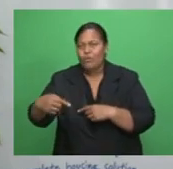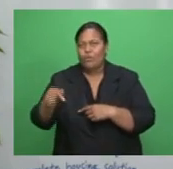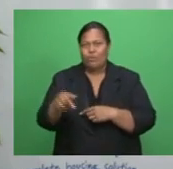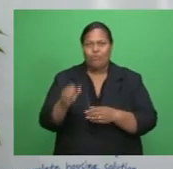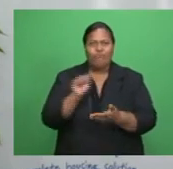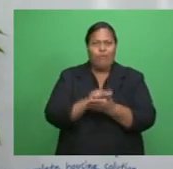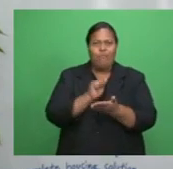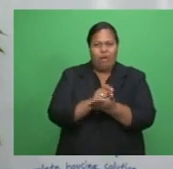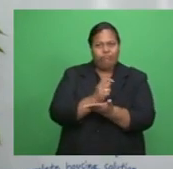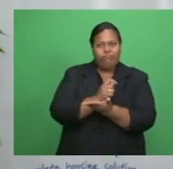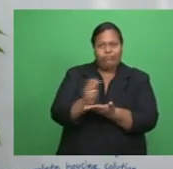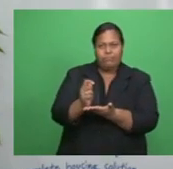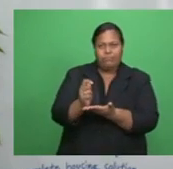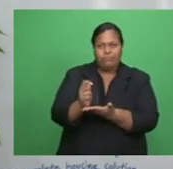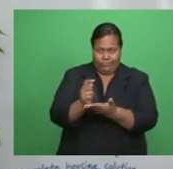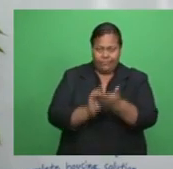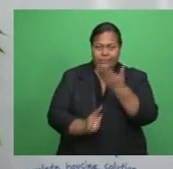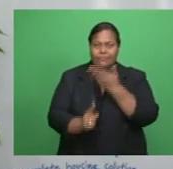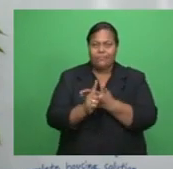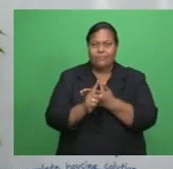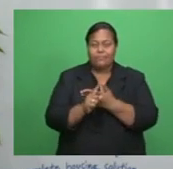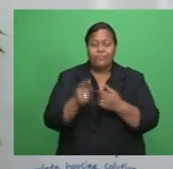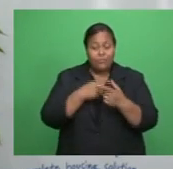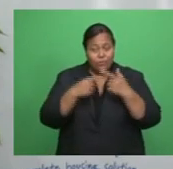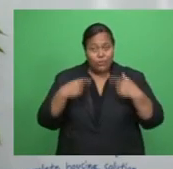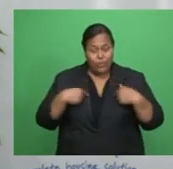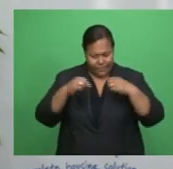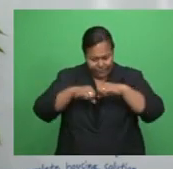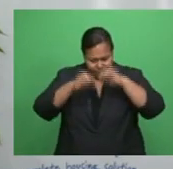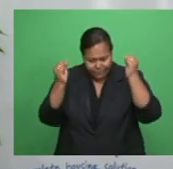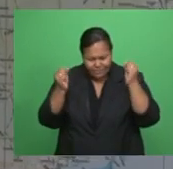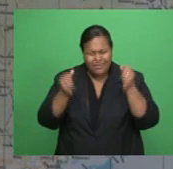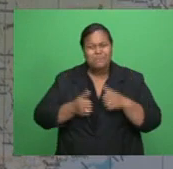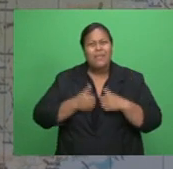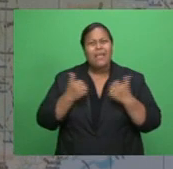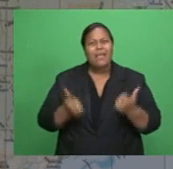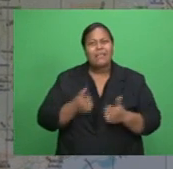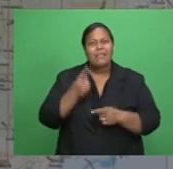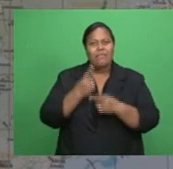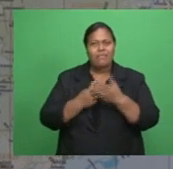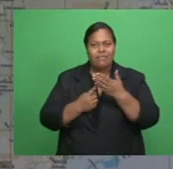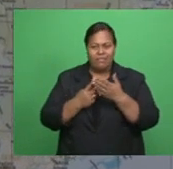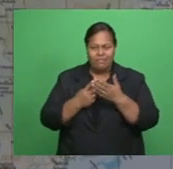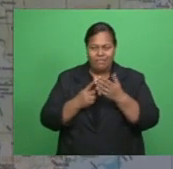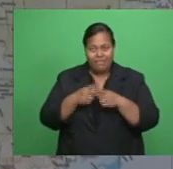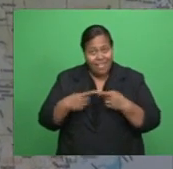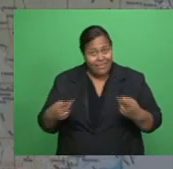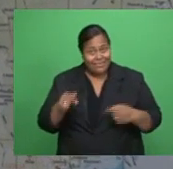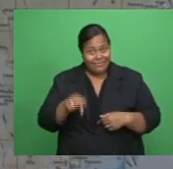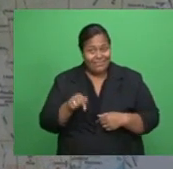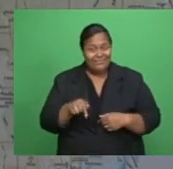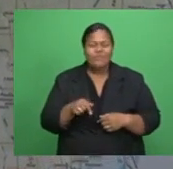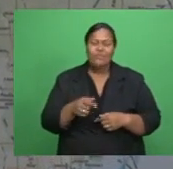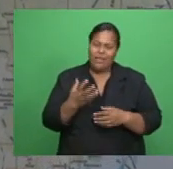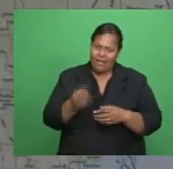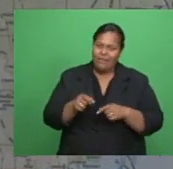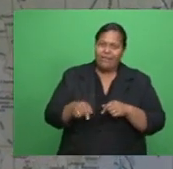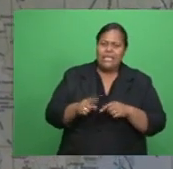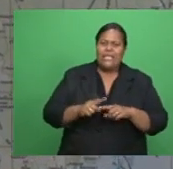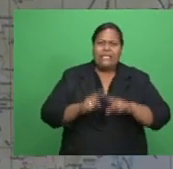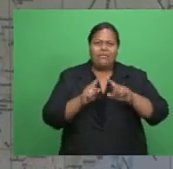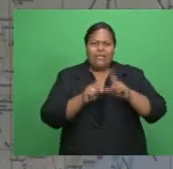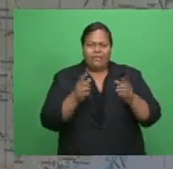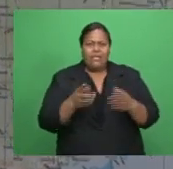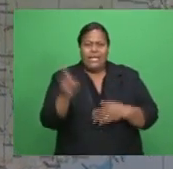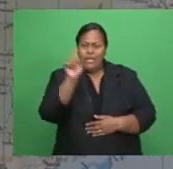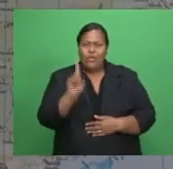lot of things here that are, I would say, quite innovative, like having electronic systems in